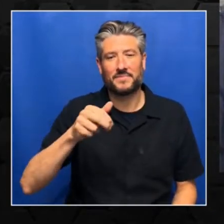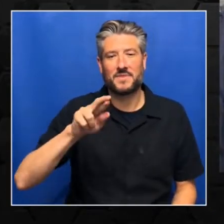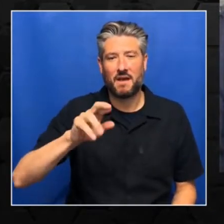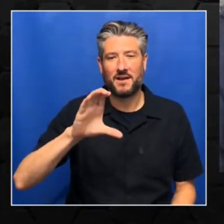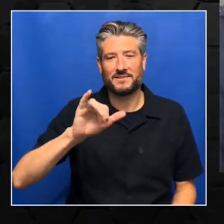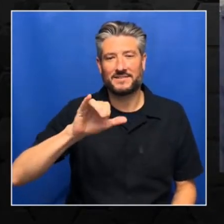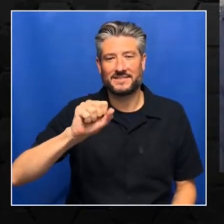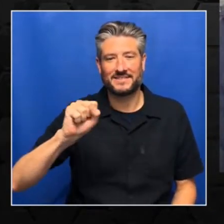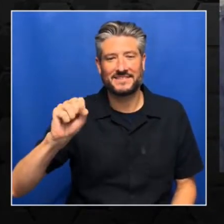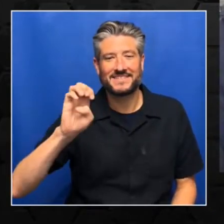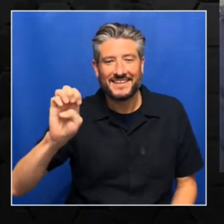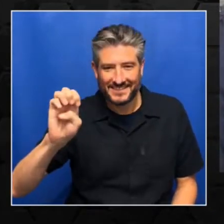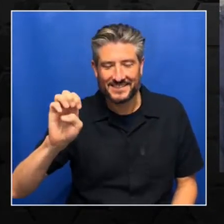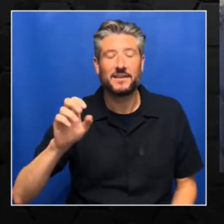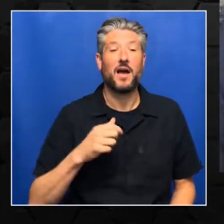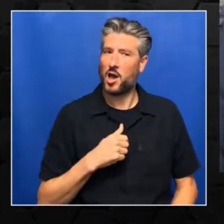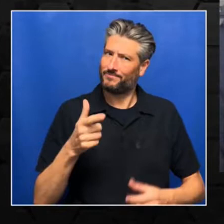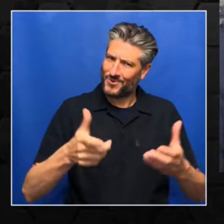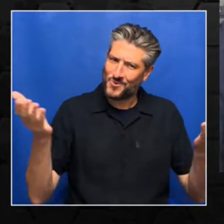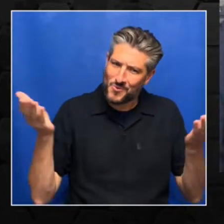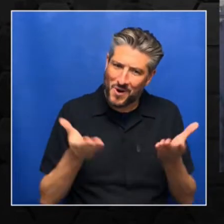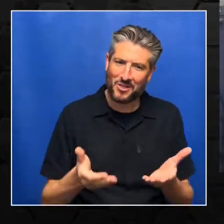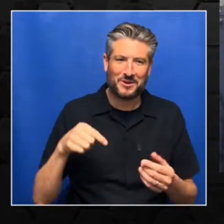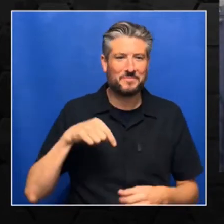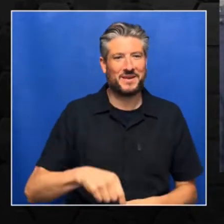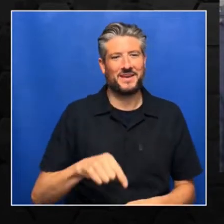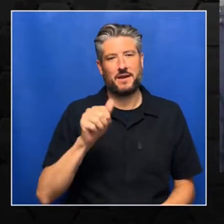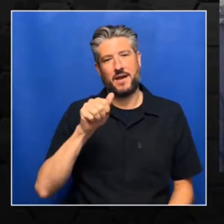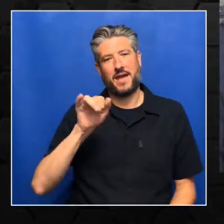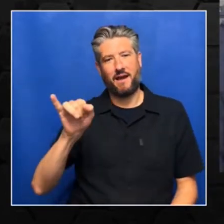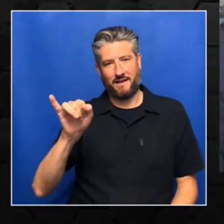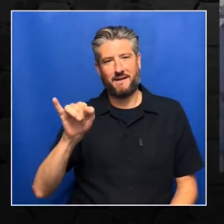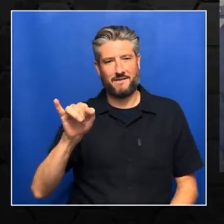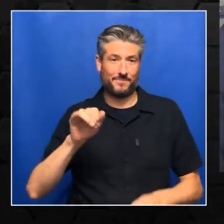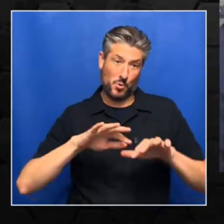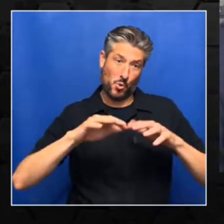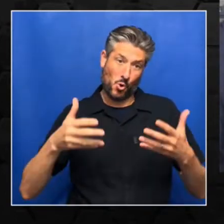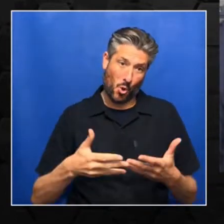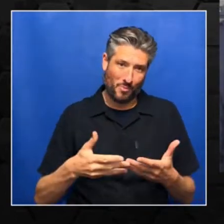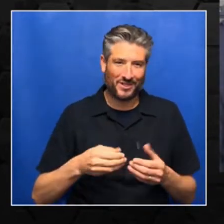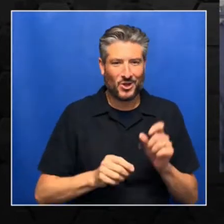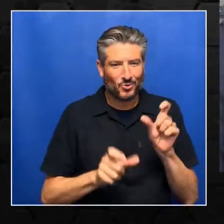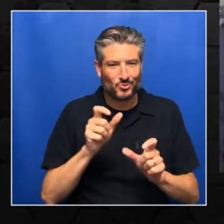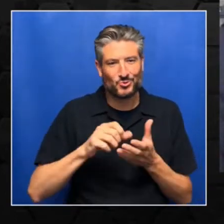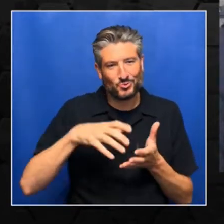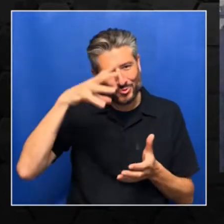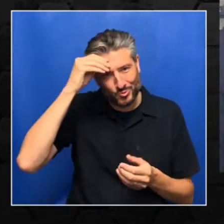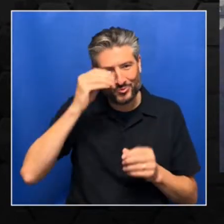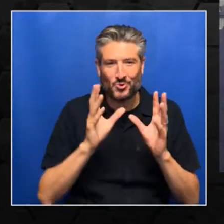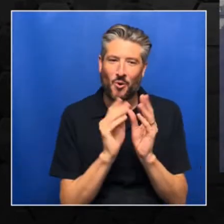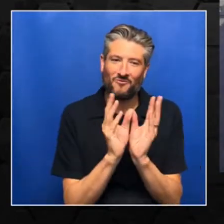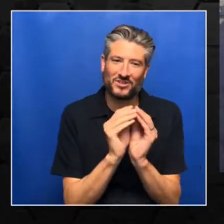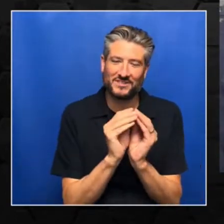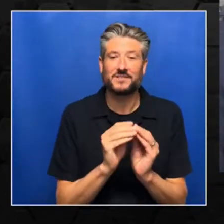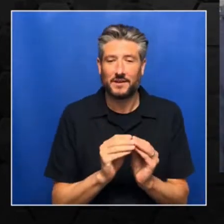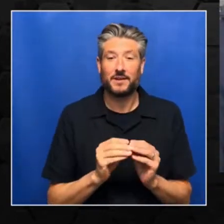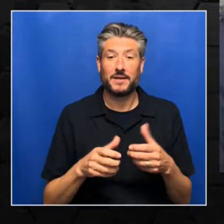Yeah, welcome to the Global AI Student Conference, Narcisse. So thank you so much. Feel free to go ahead and share your screen, and then we can get